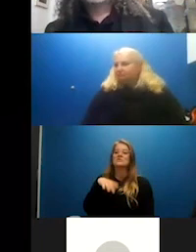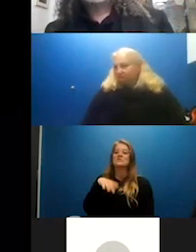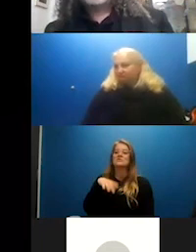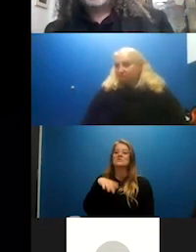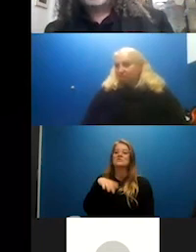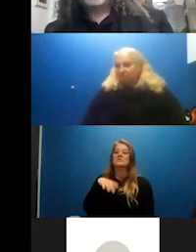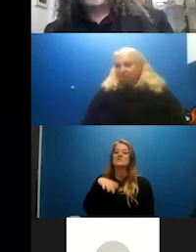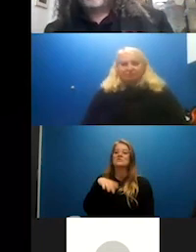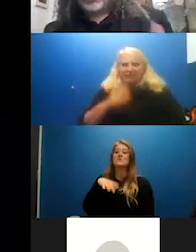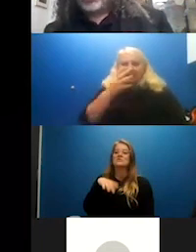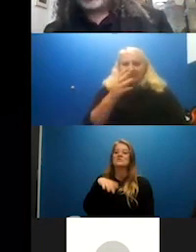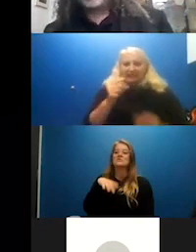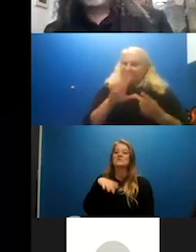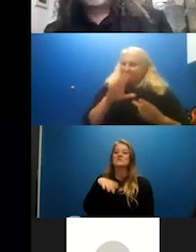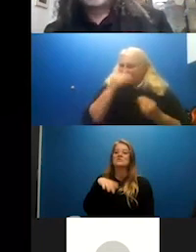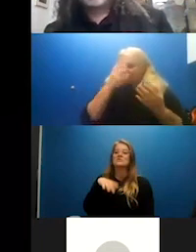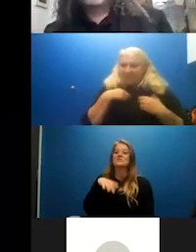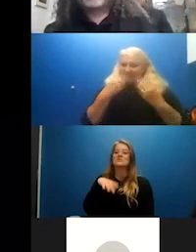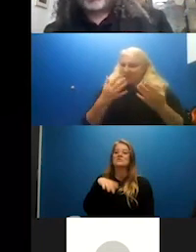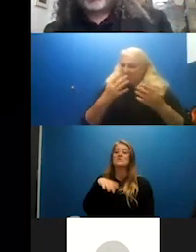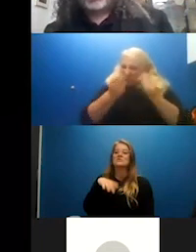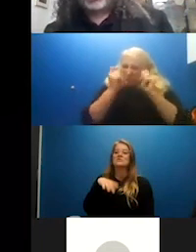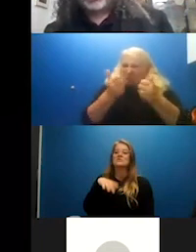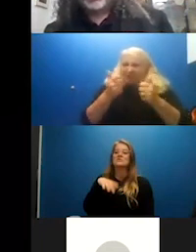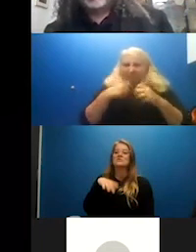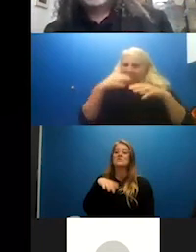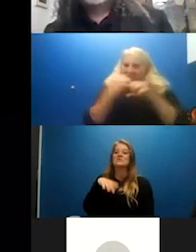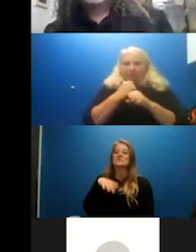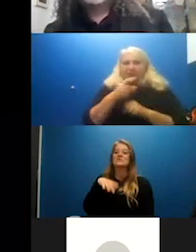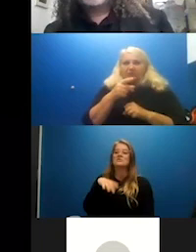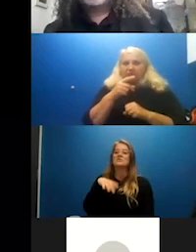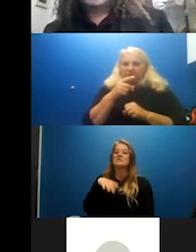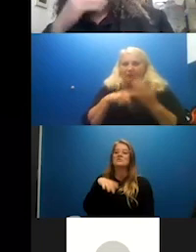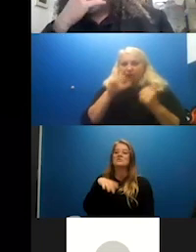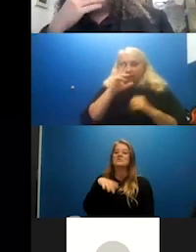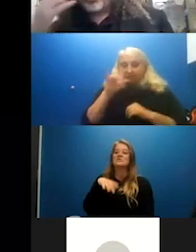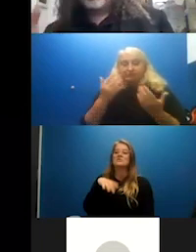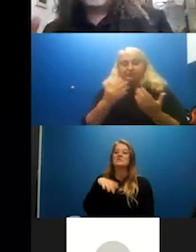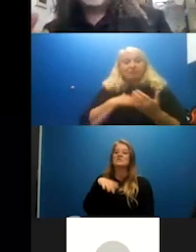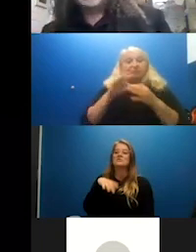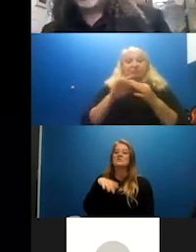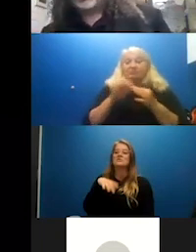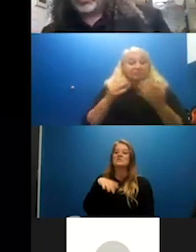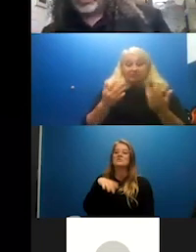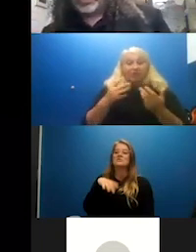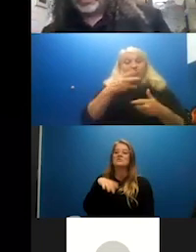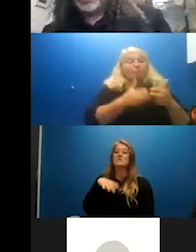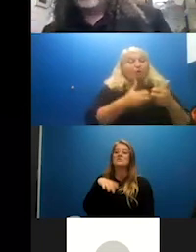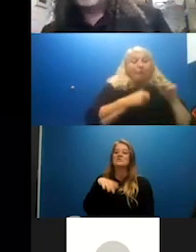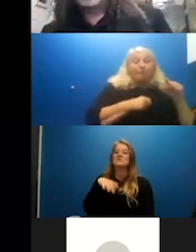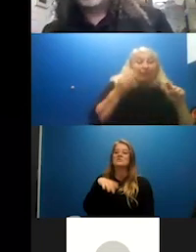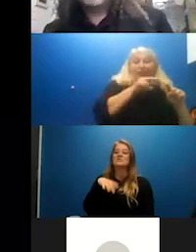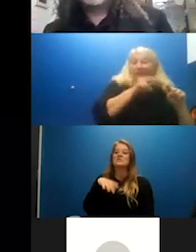So I'm just giving a very quick tour of what that might look like. The message here is that problems should be seen as opportunities